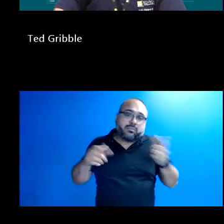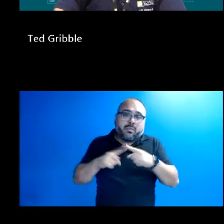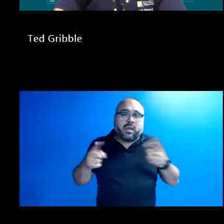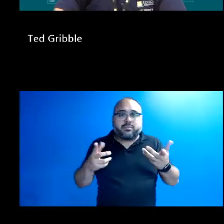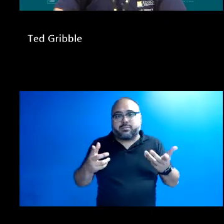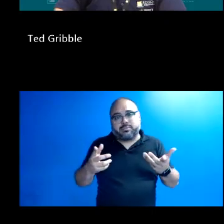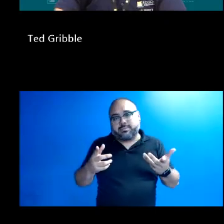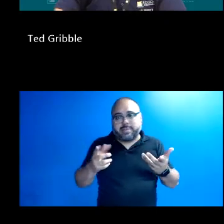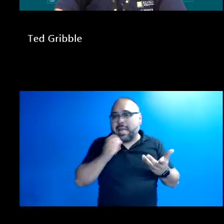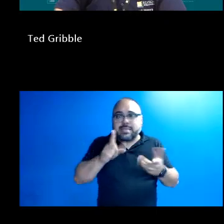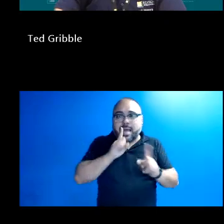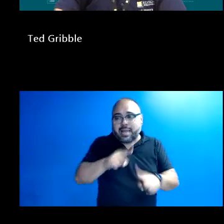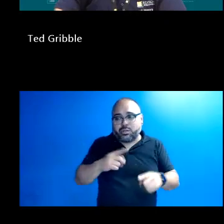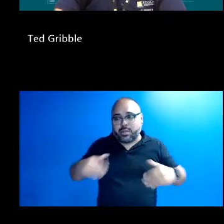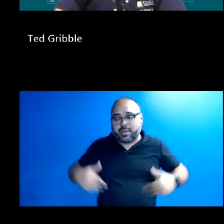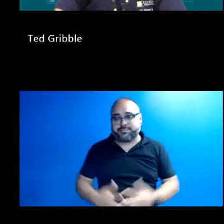a solve yet.